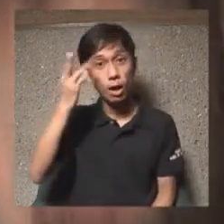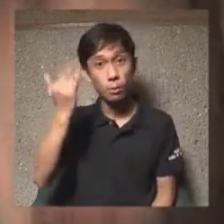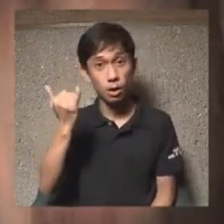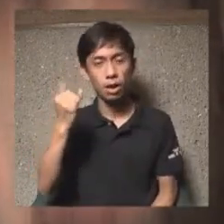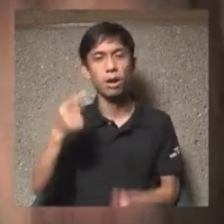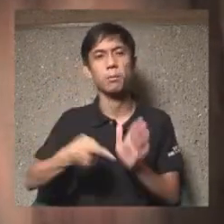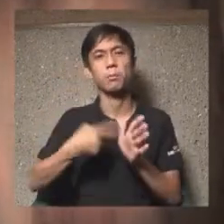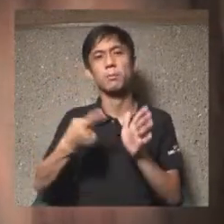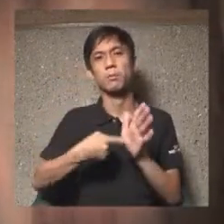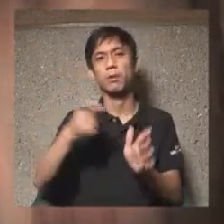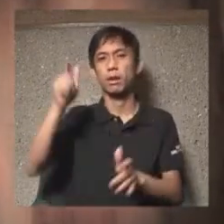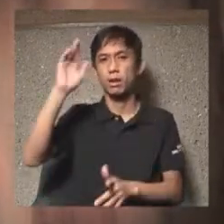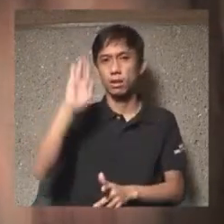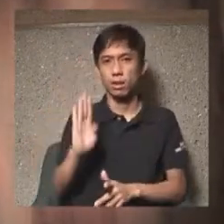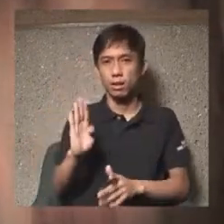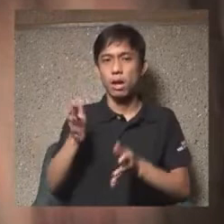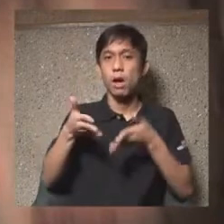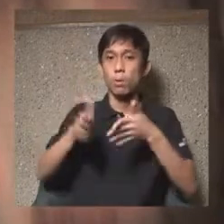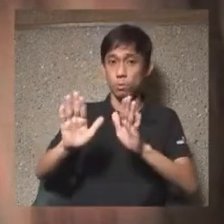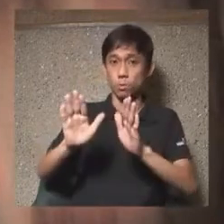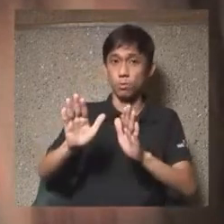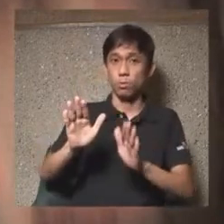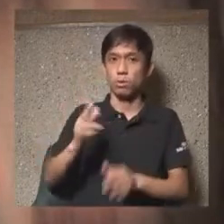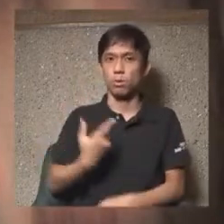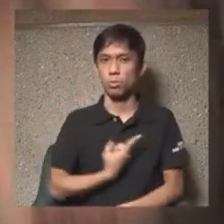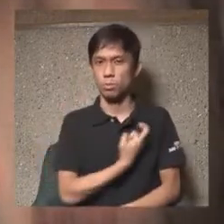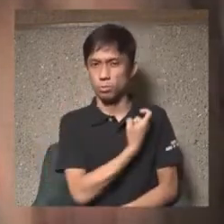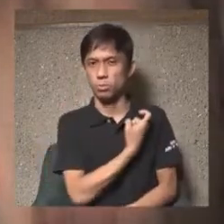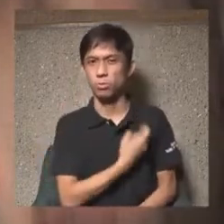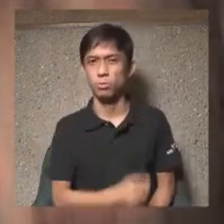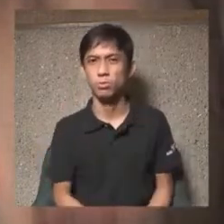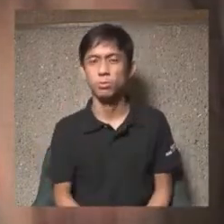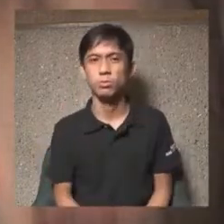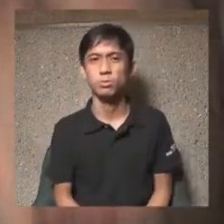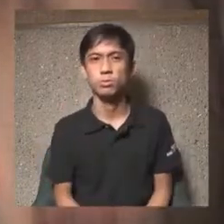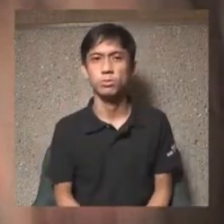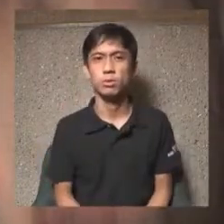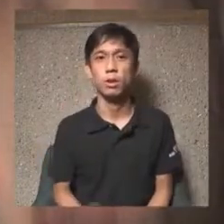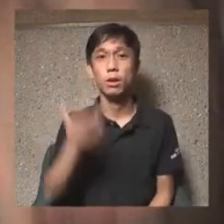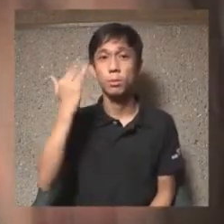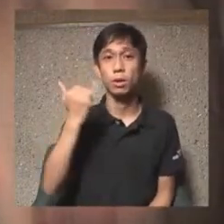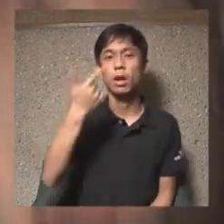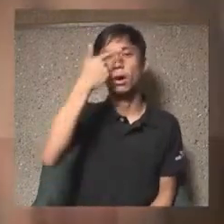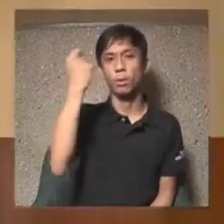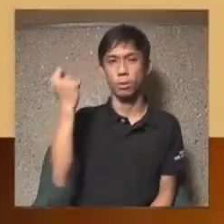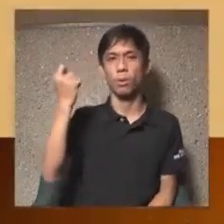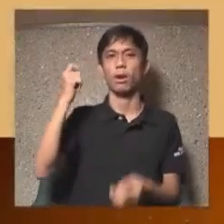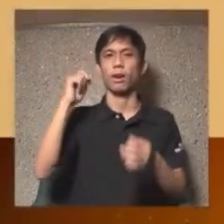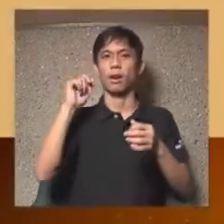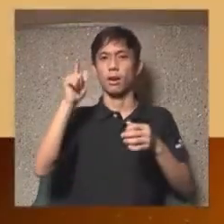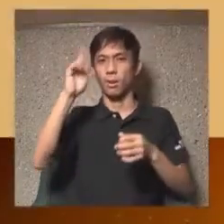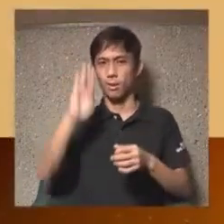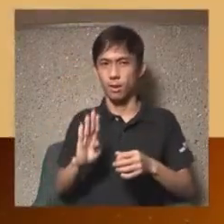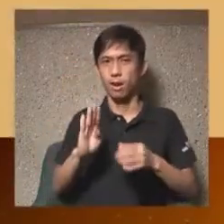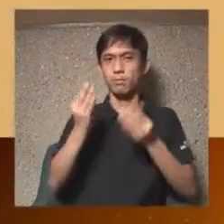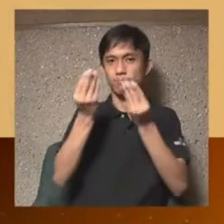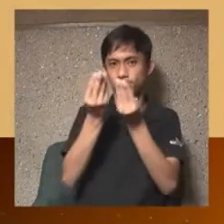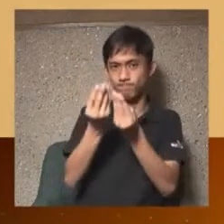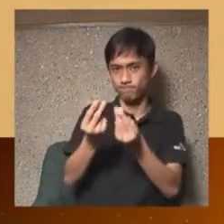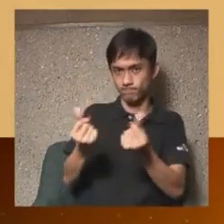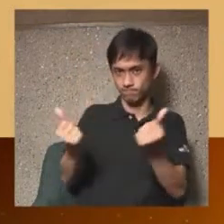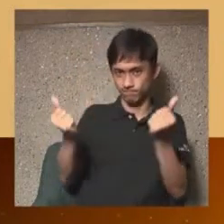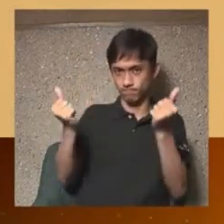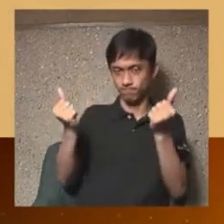get hurt, because God wants to heal us. He allows the hurting because